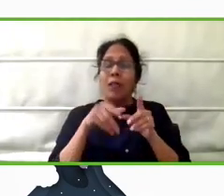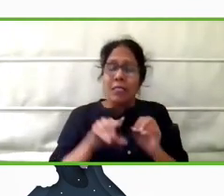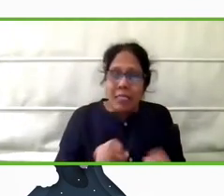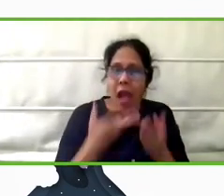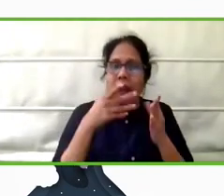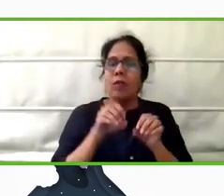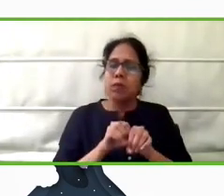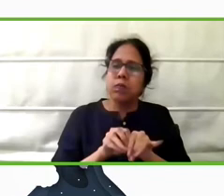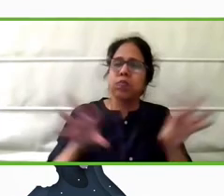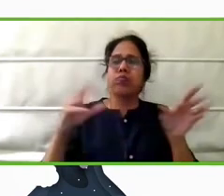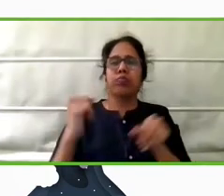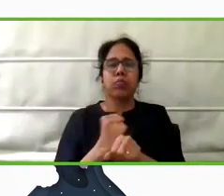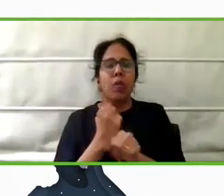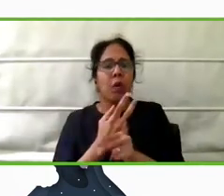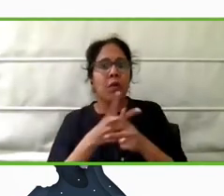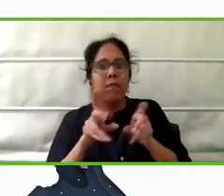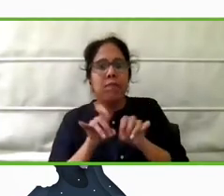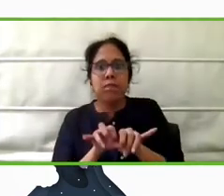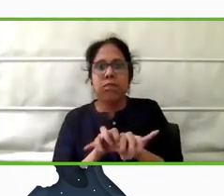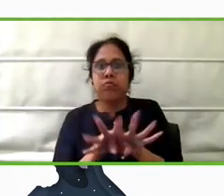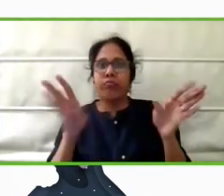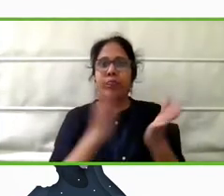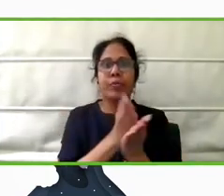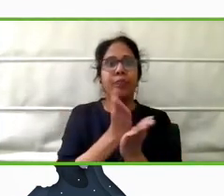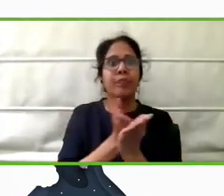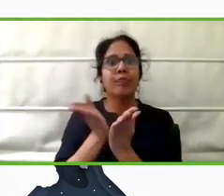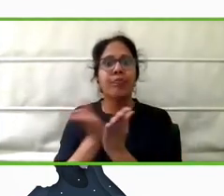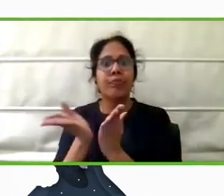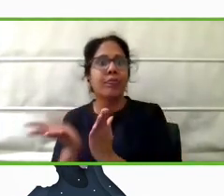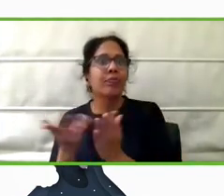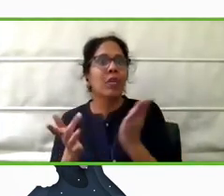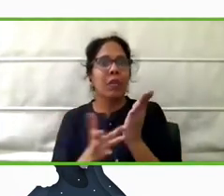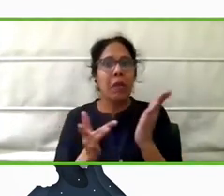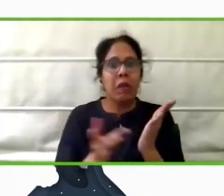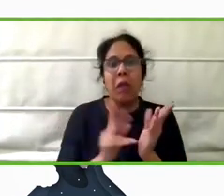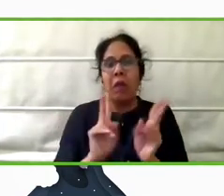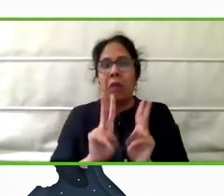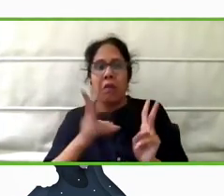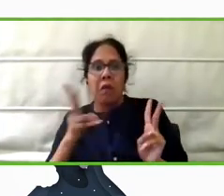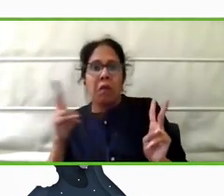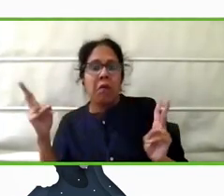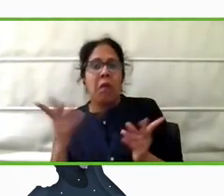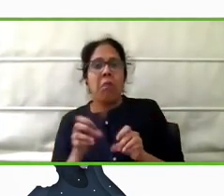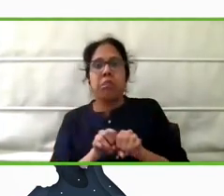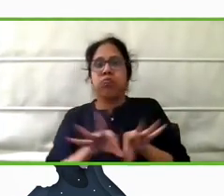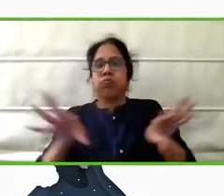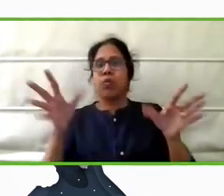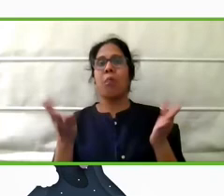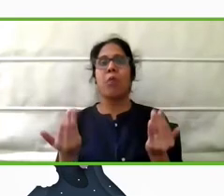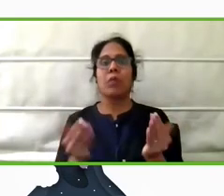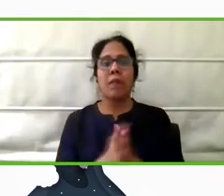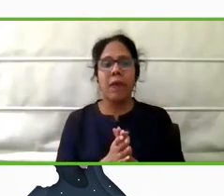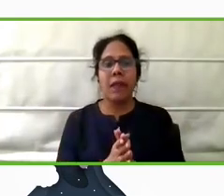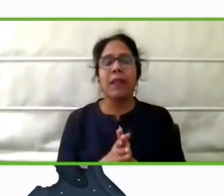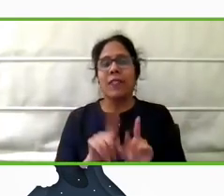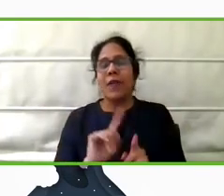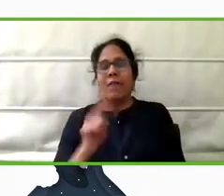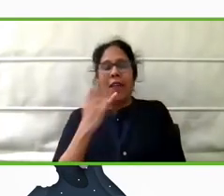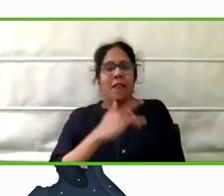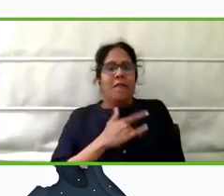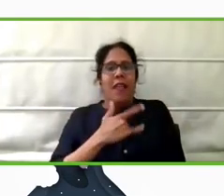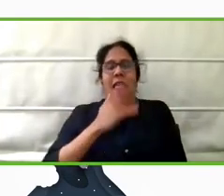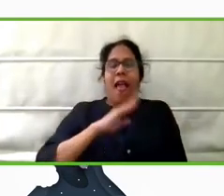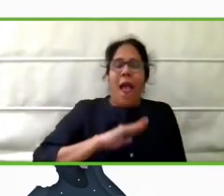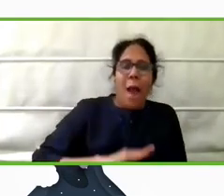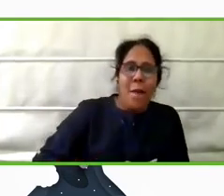move into this new phase and new age of technology. So it's predominant of being really, really humbled and blessed and really excited